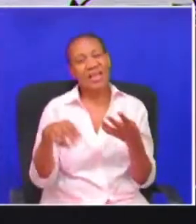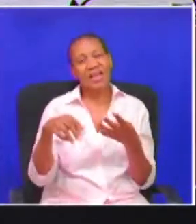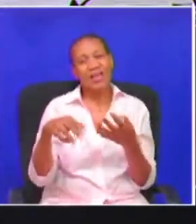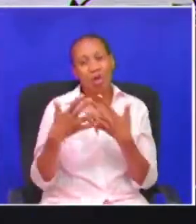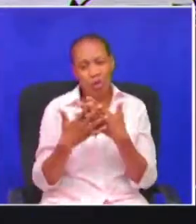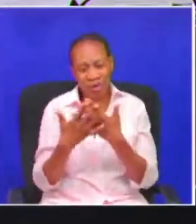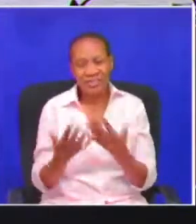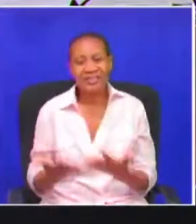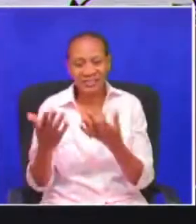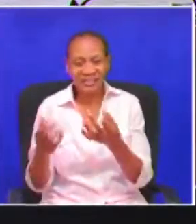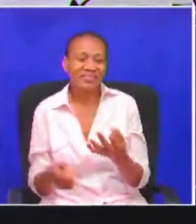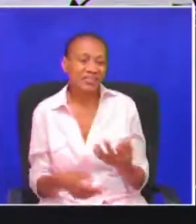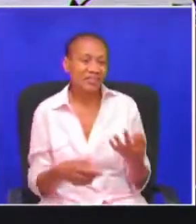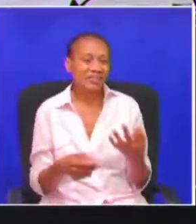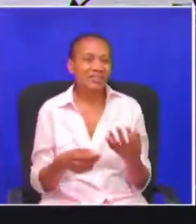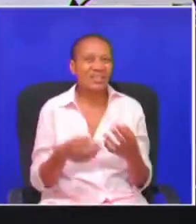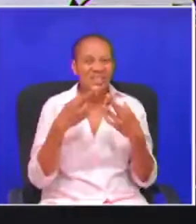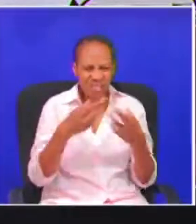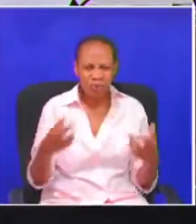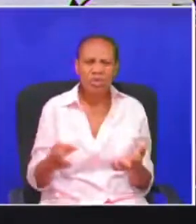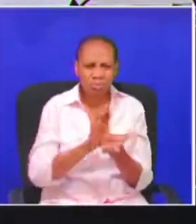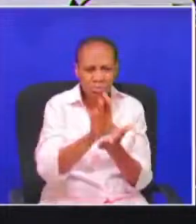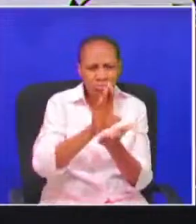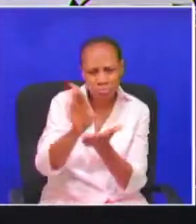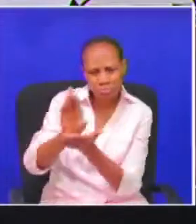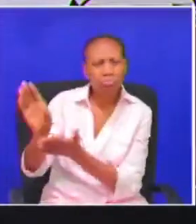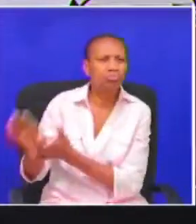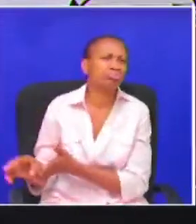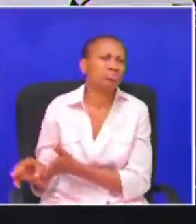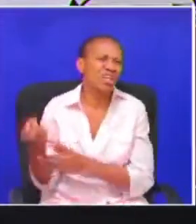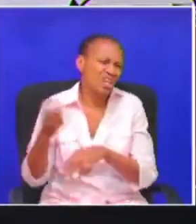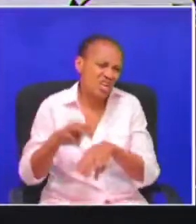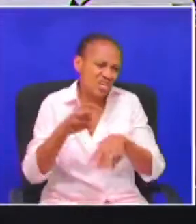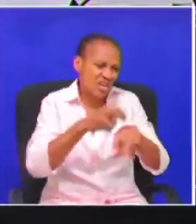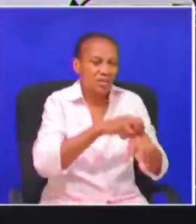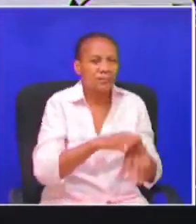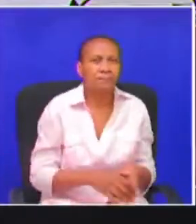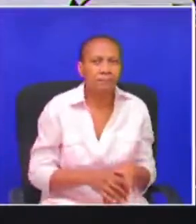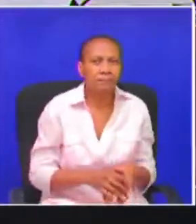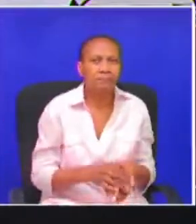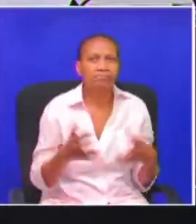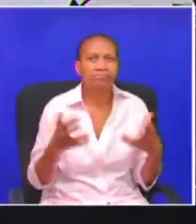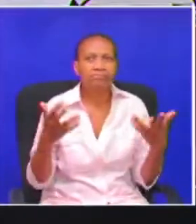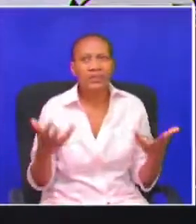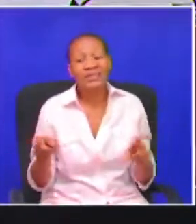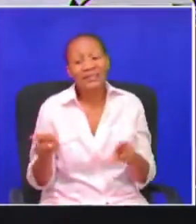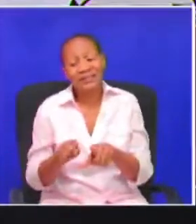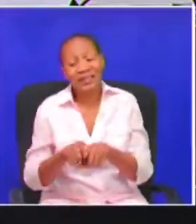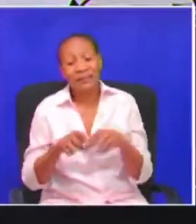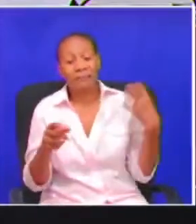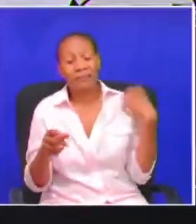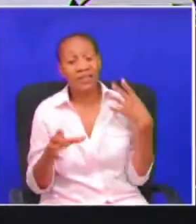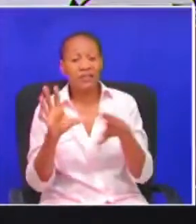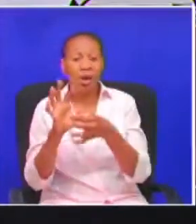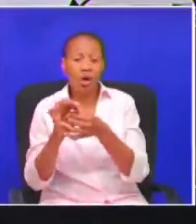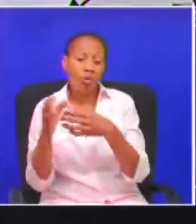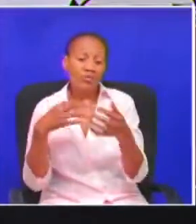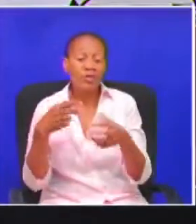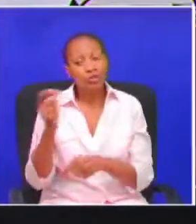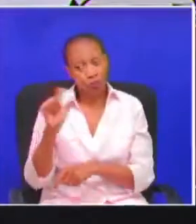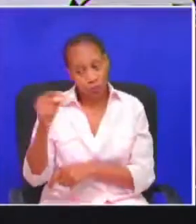gearing up more and more to resource these entities. And Minister Schreiber will soon be